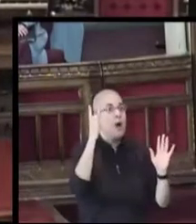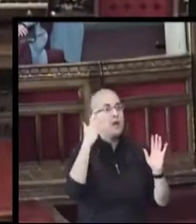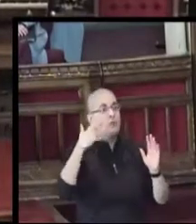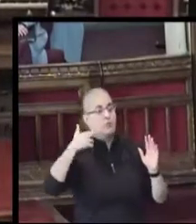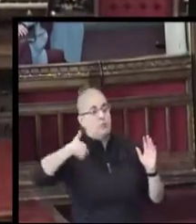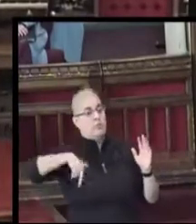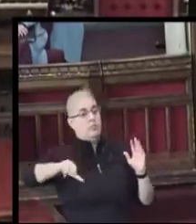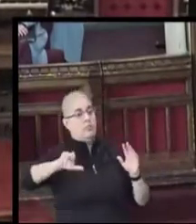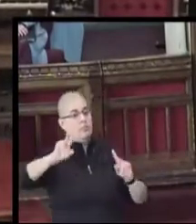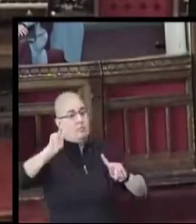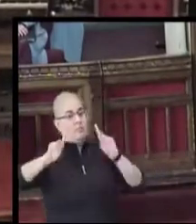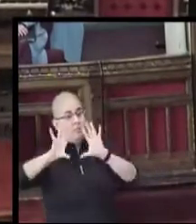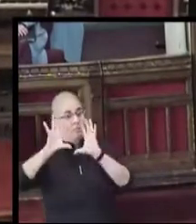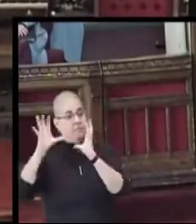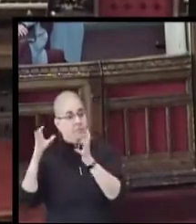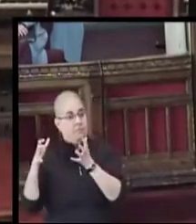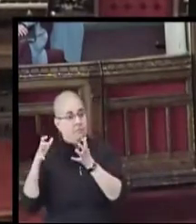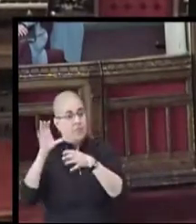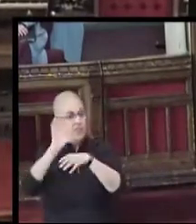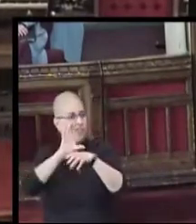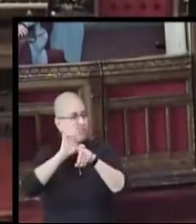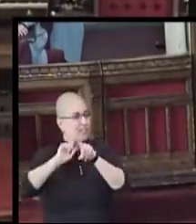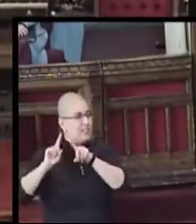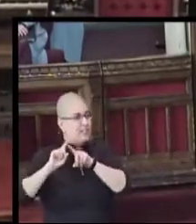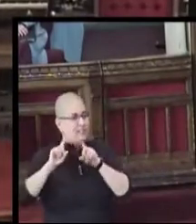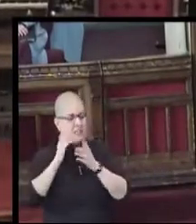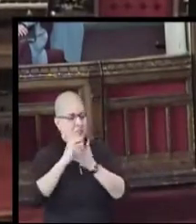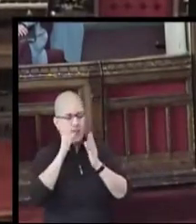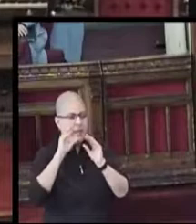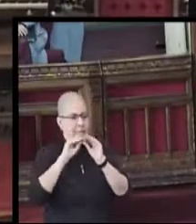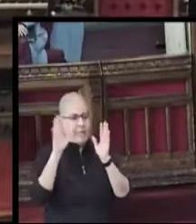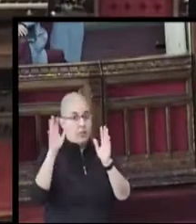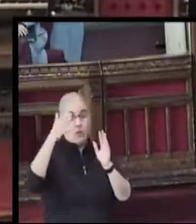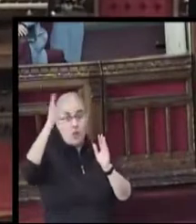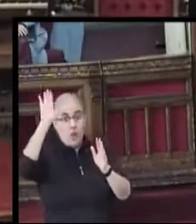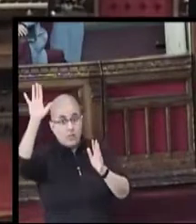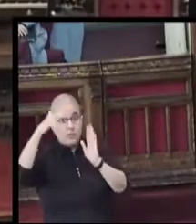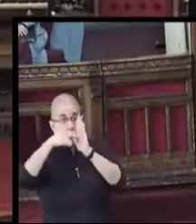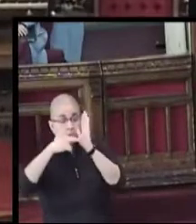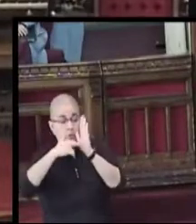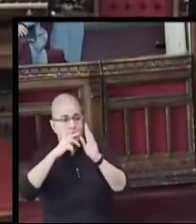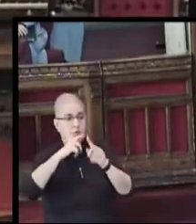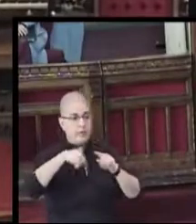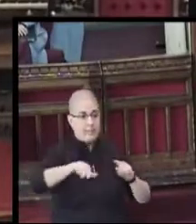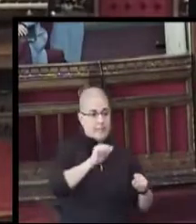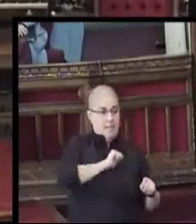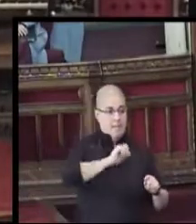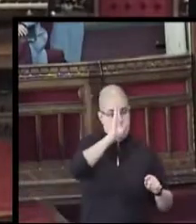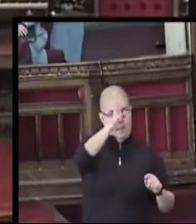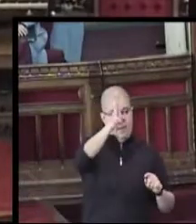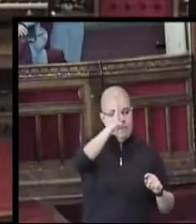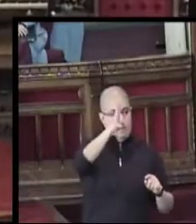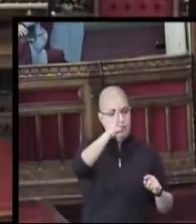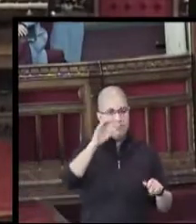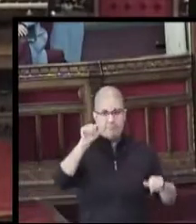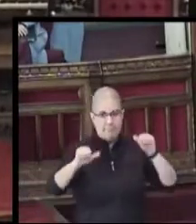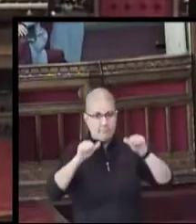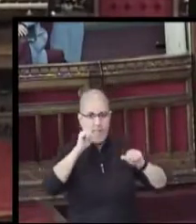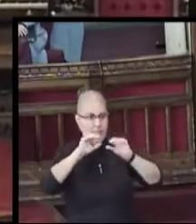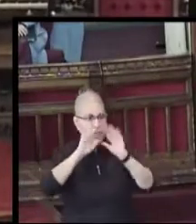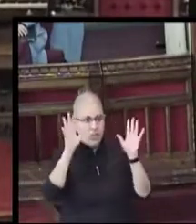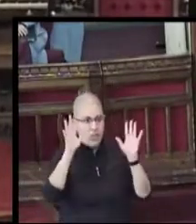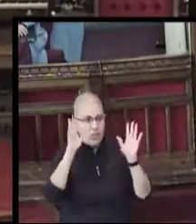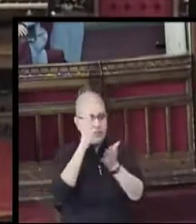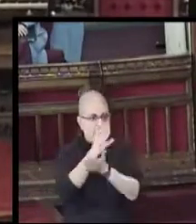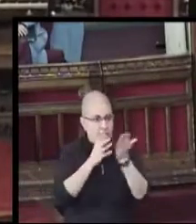religious circles fail to make the difference and to see clearly what the rules are that they've made up and what the ones are that come from